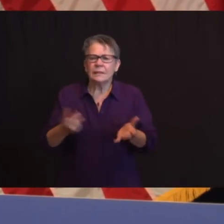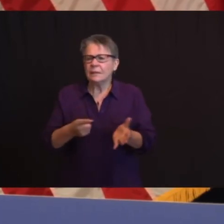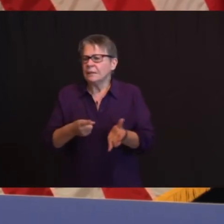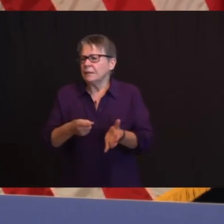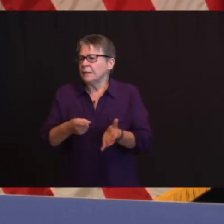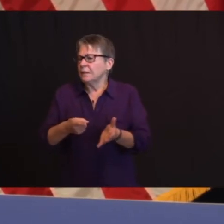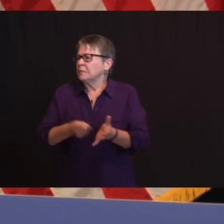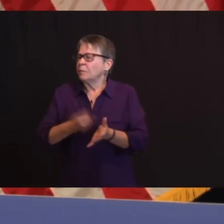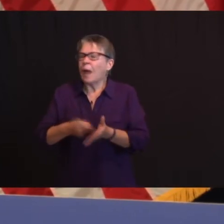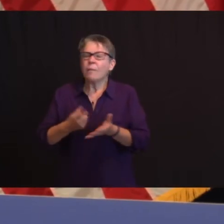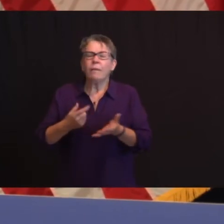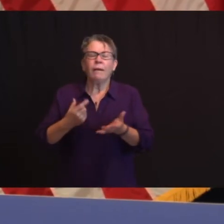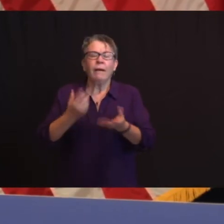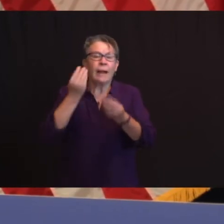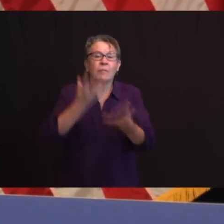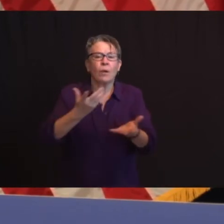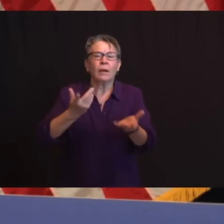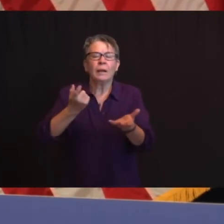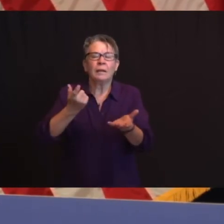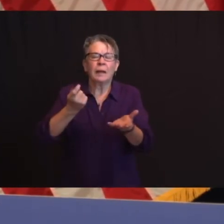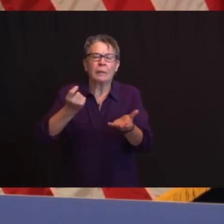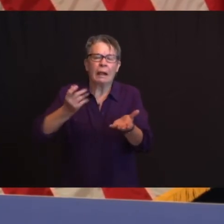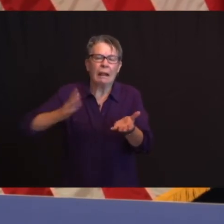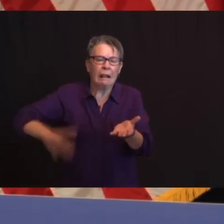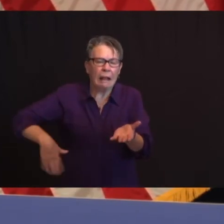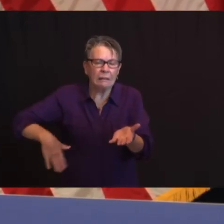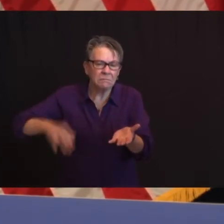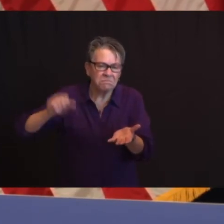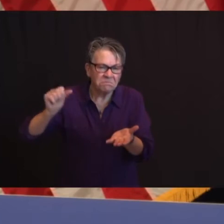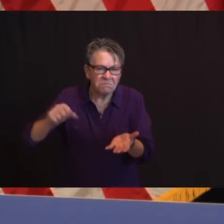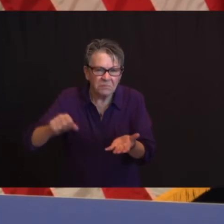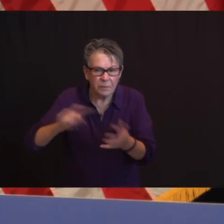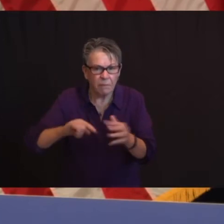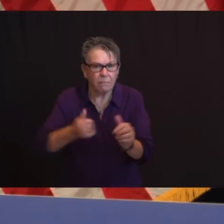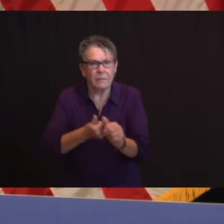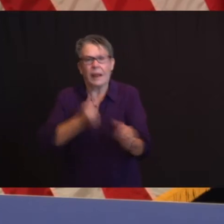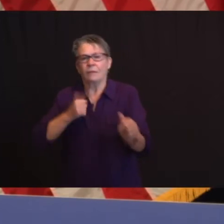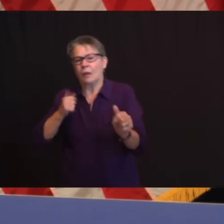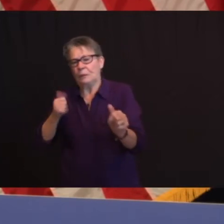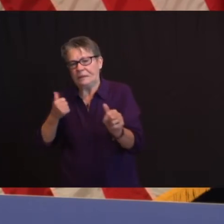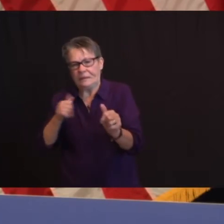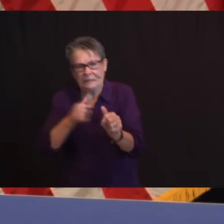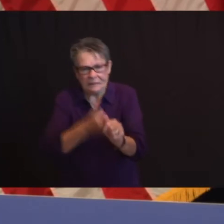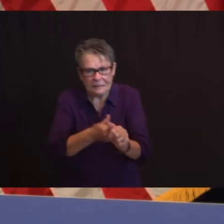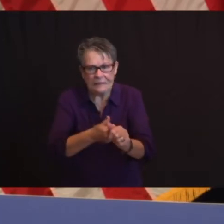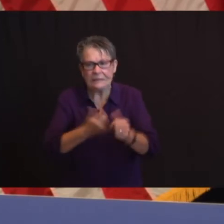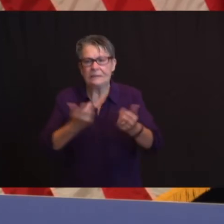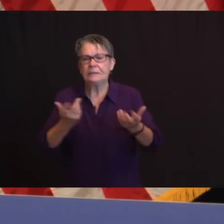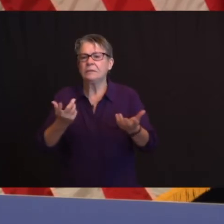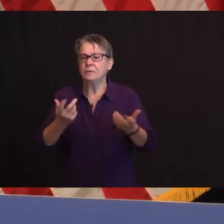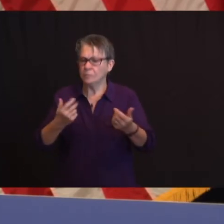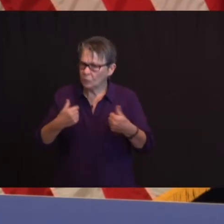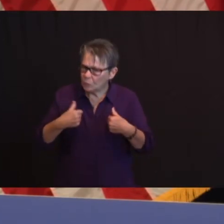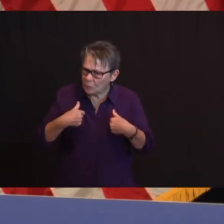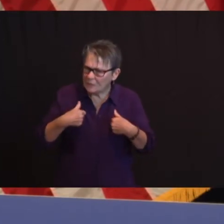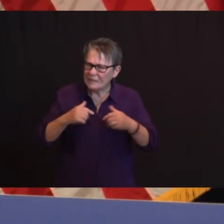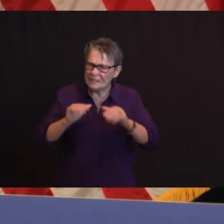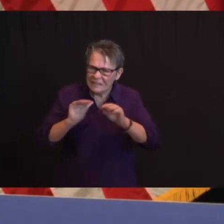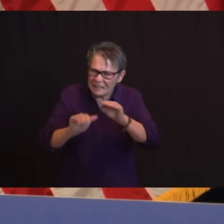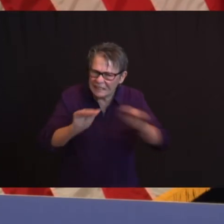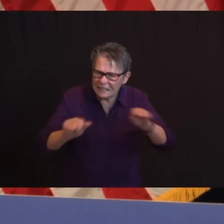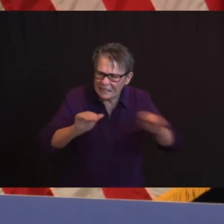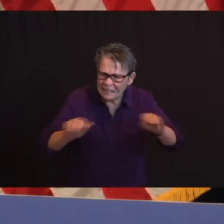might exceed, a week or, 2 weeks or more. And we encourage local health departments to prioritize